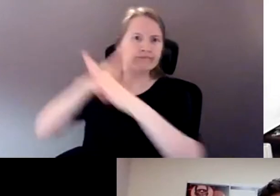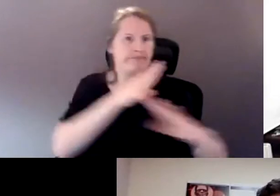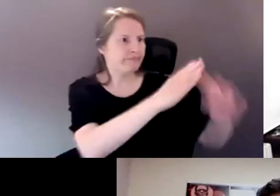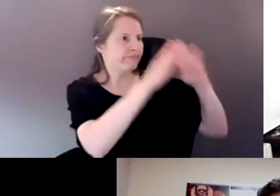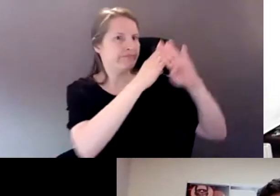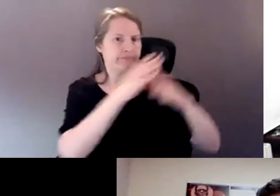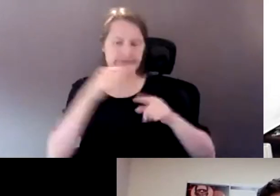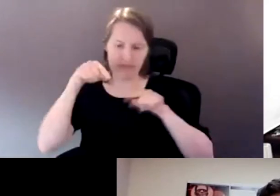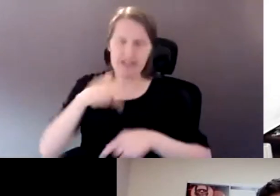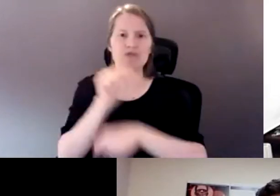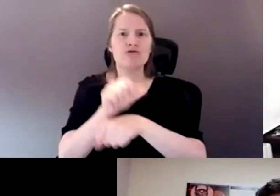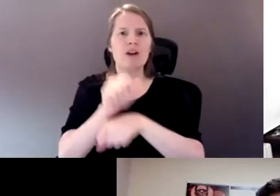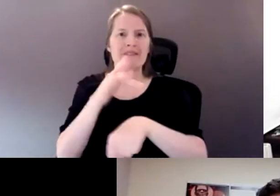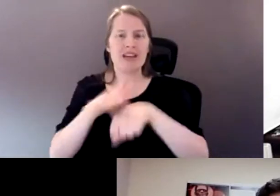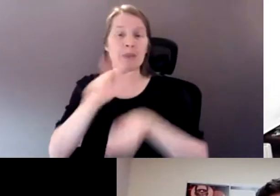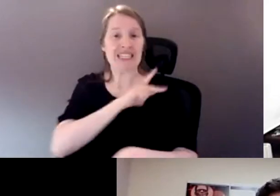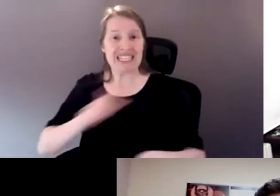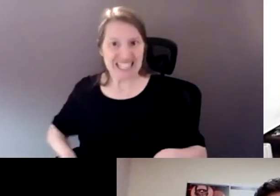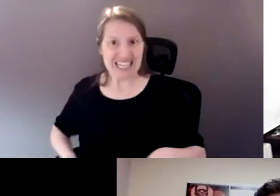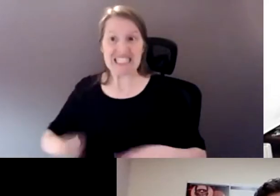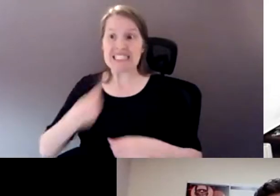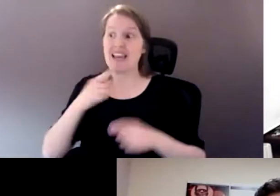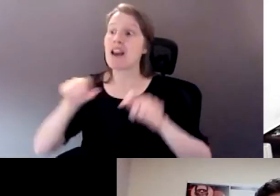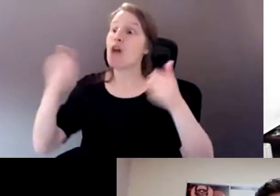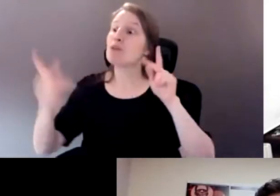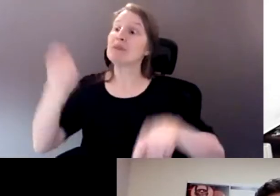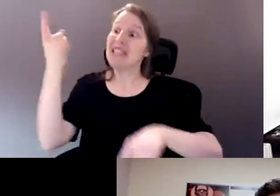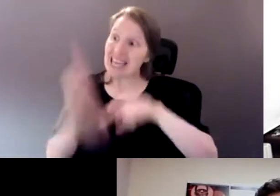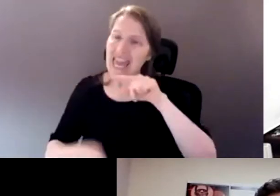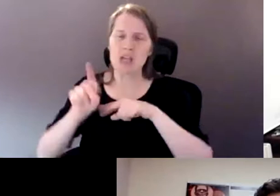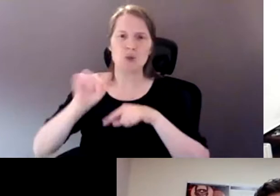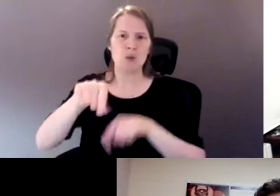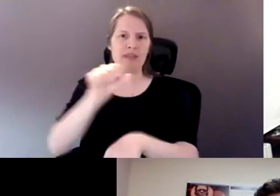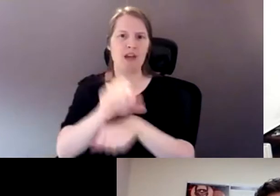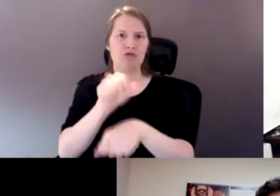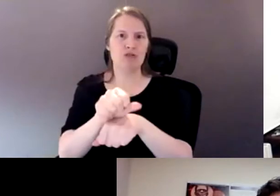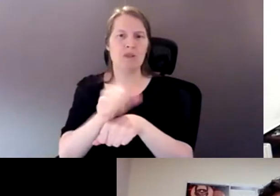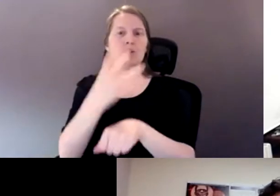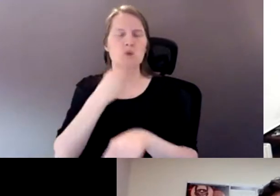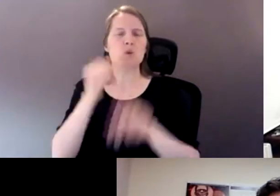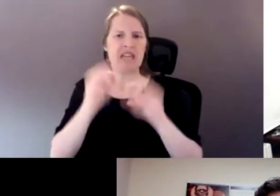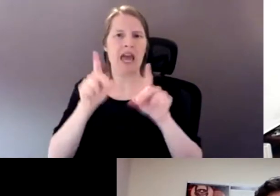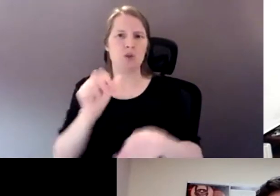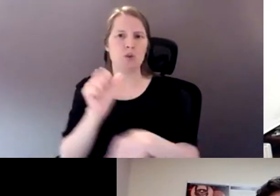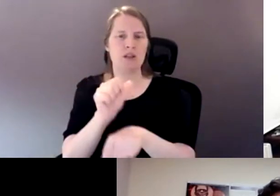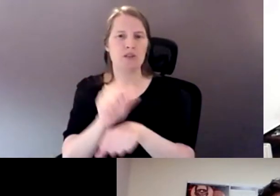reason and forbade others from doing them for a reason and forced Jews to do them so they could then